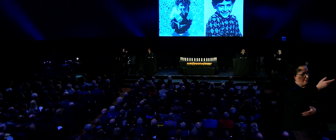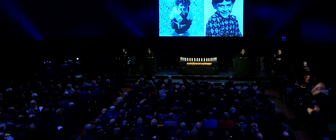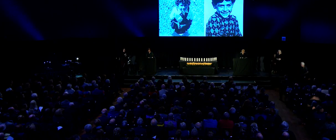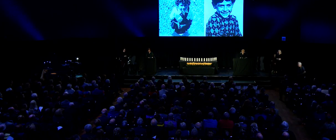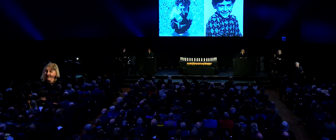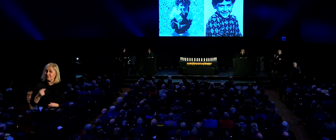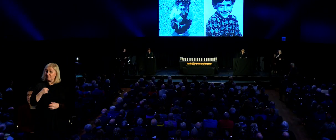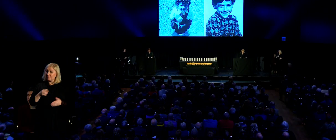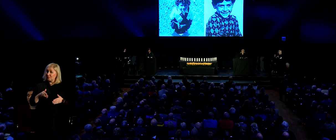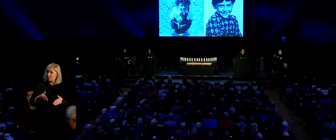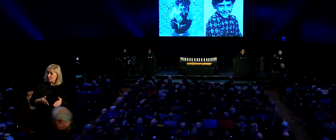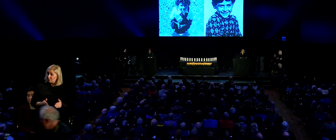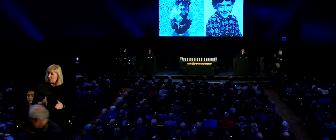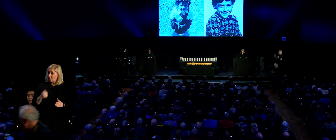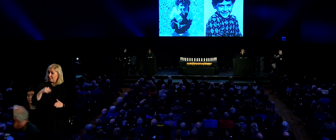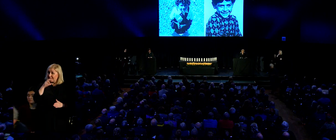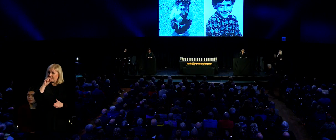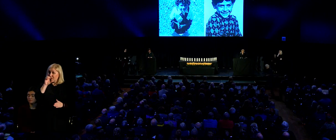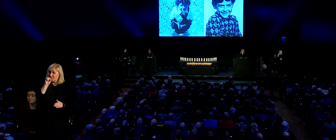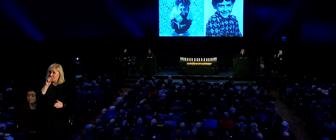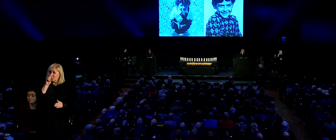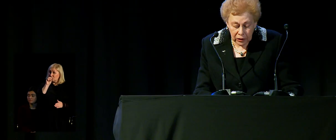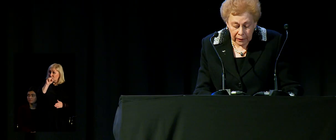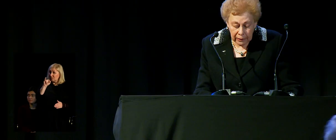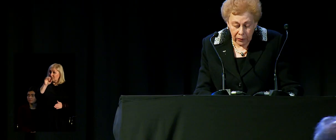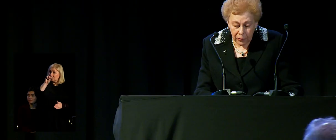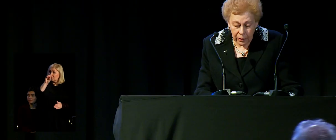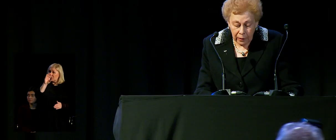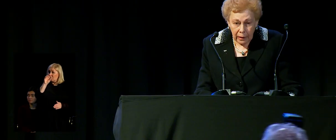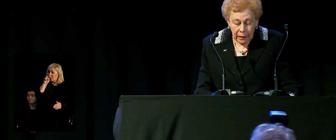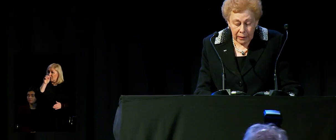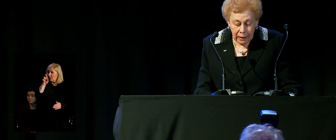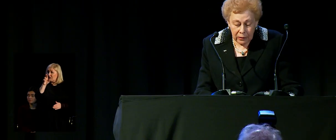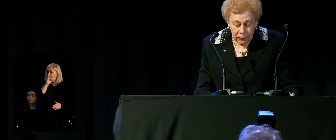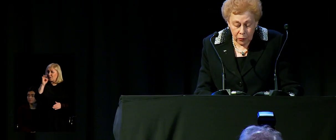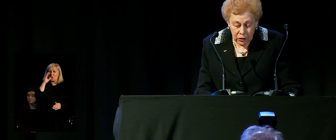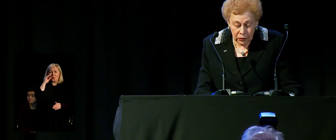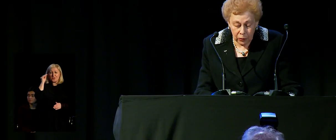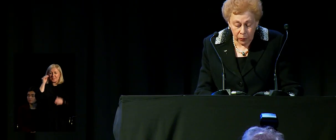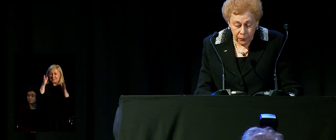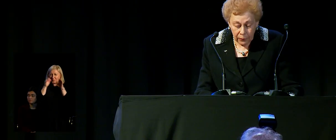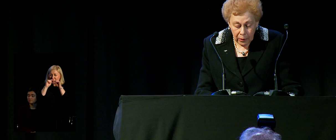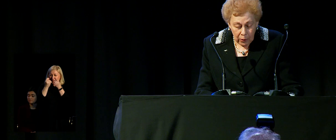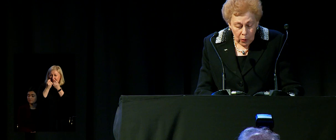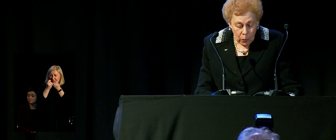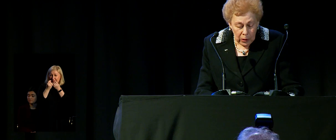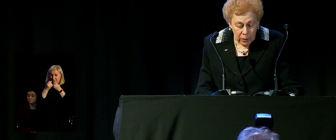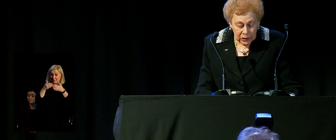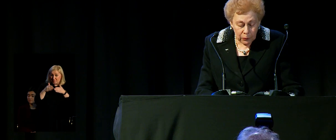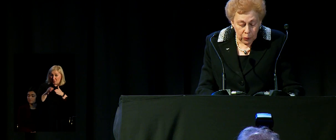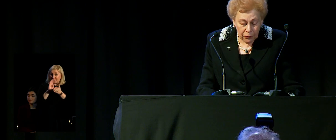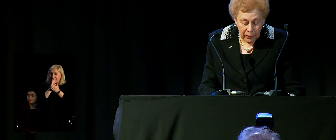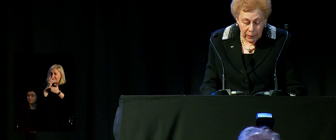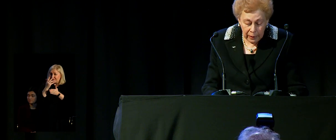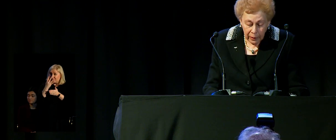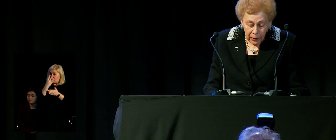I was born Susie Molnar in the small town of Korzak in Hungary in 1942. We were